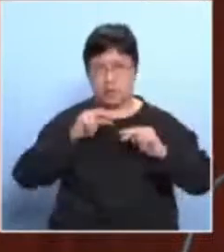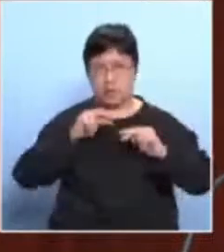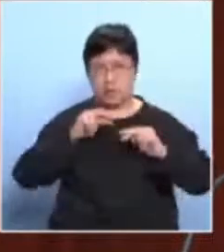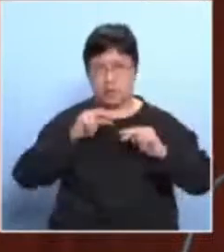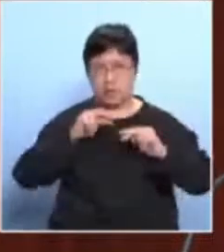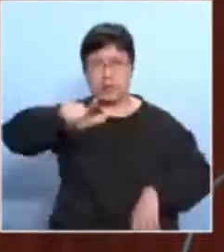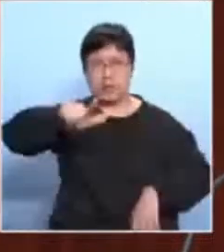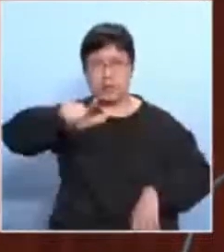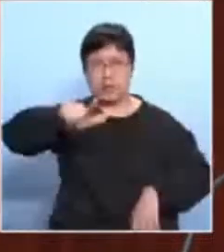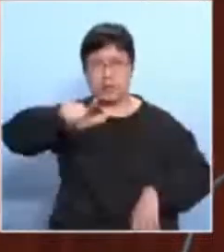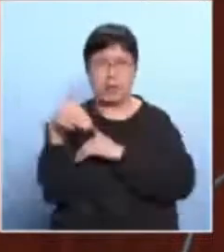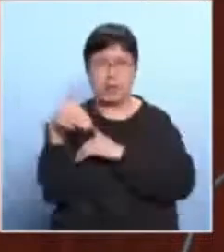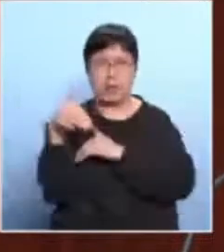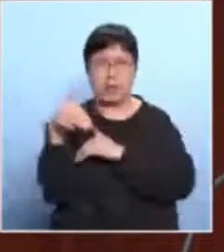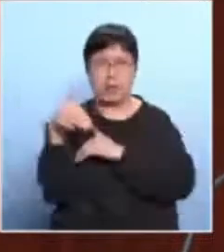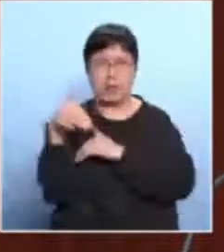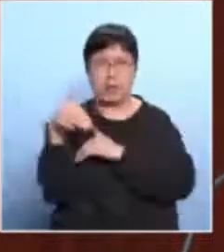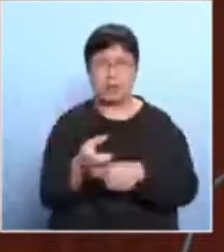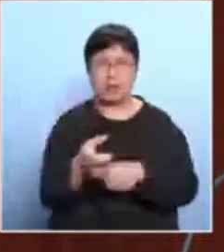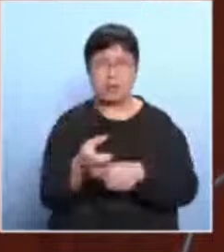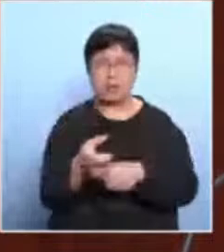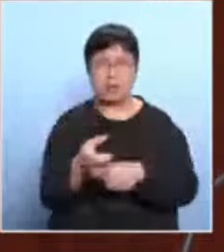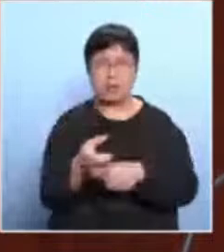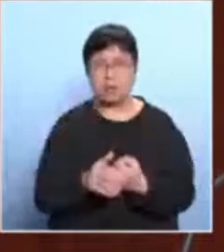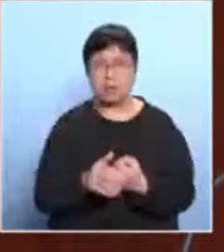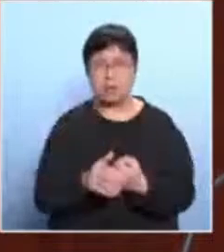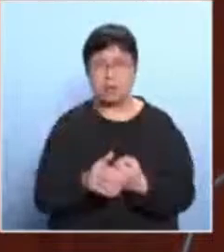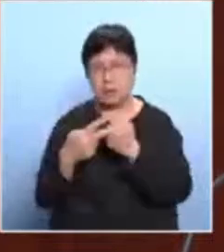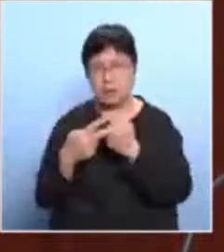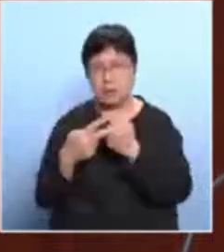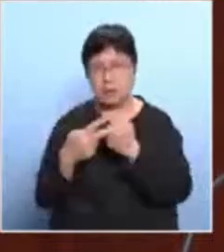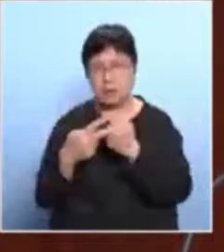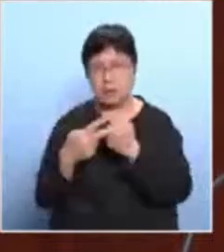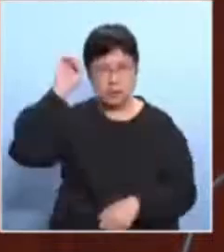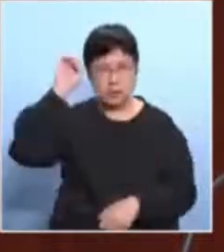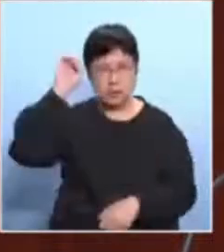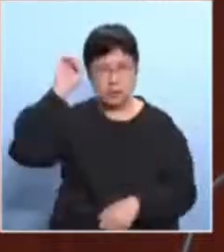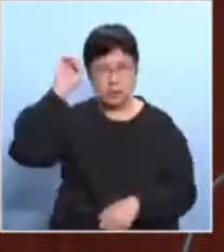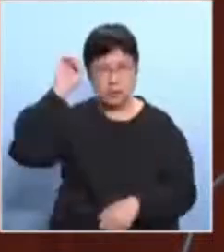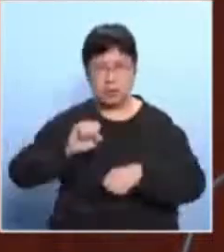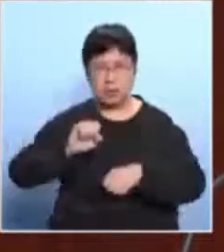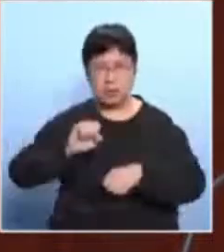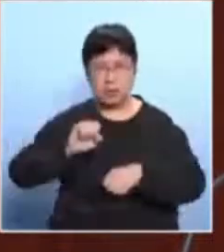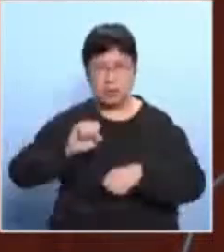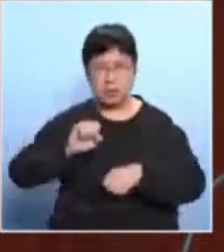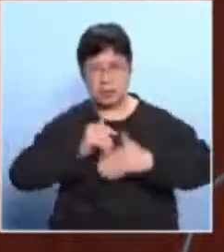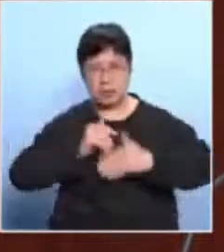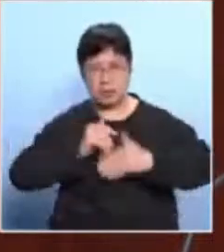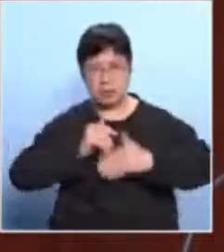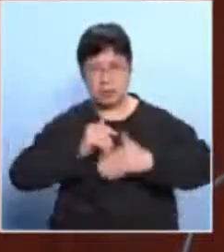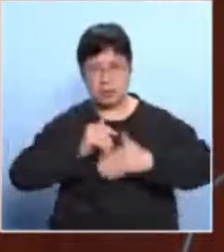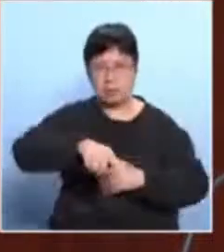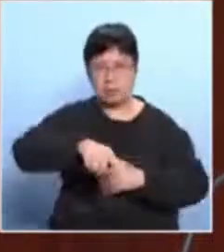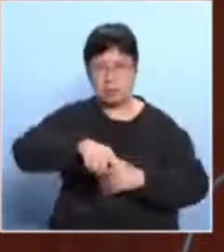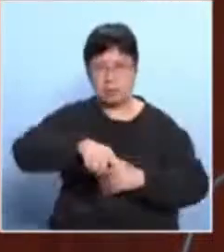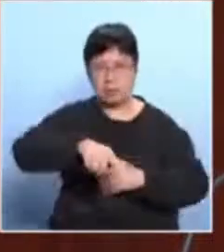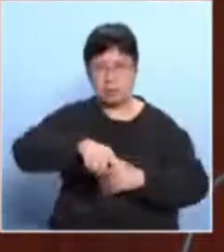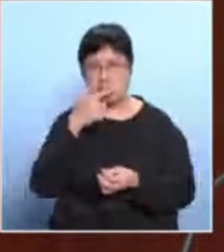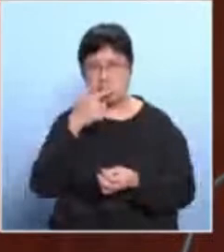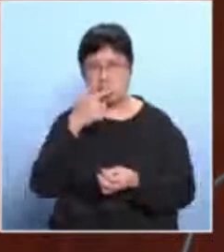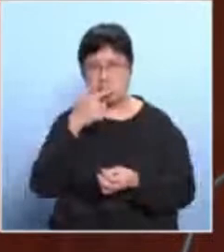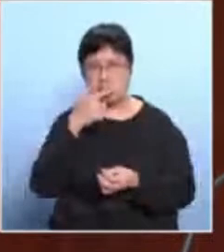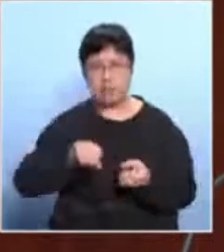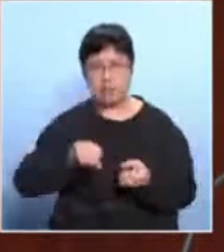developing the modern logistics industry. 2. I&T Zone, covering Santin Technopole, including the Hong